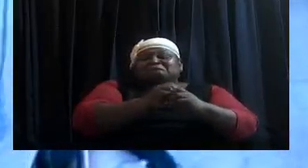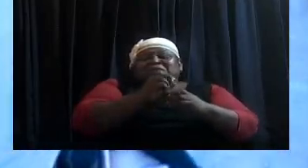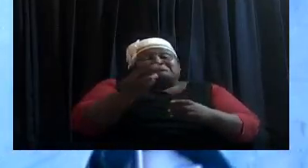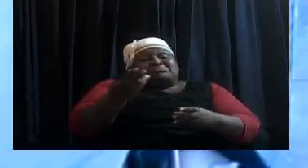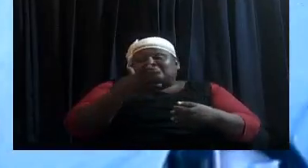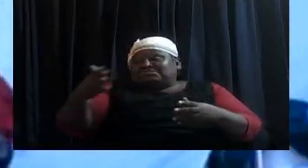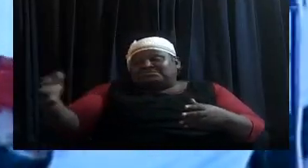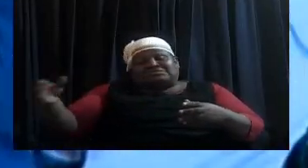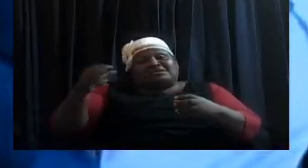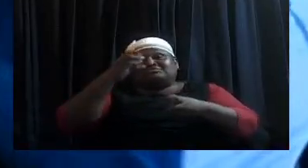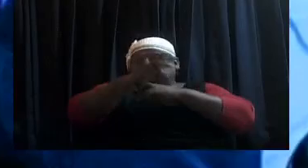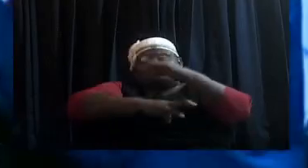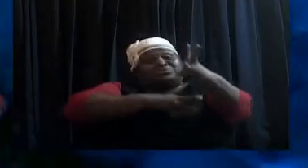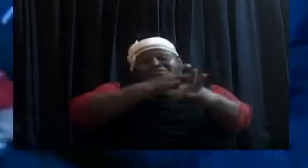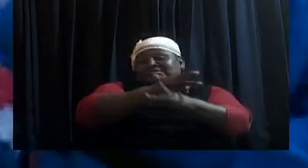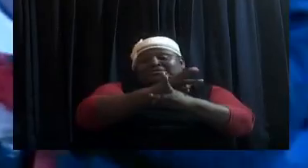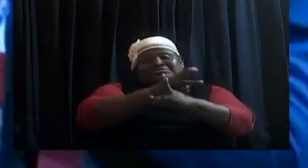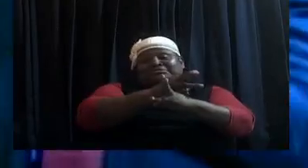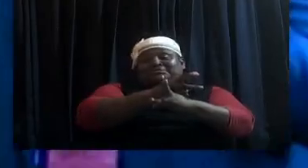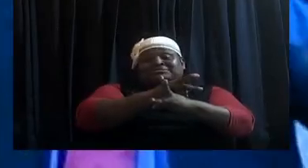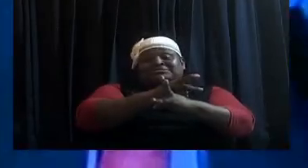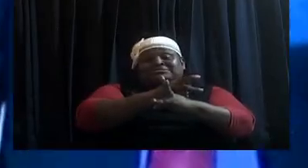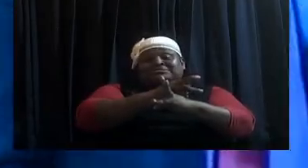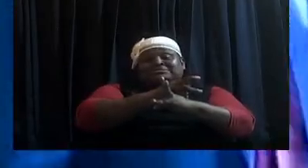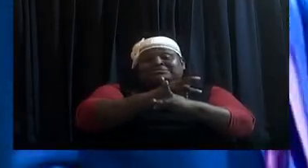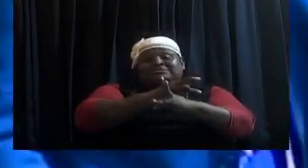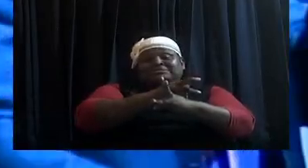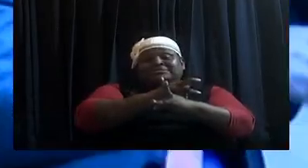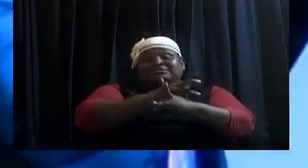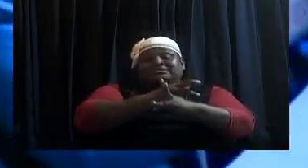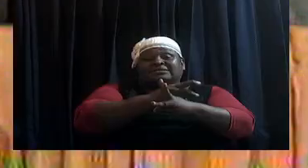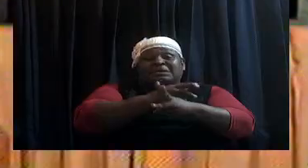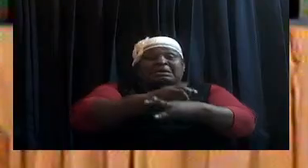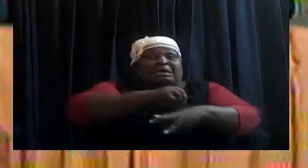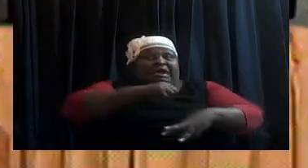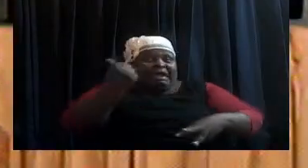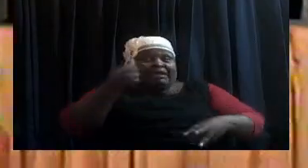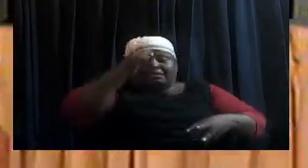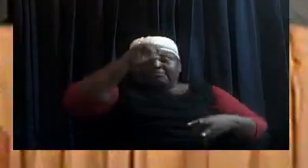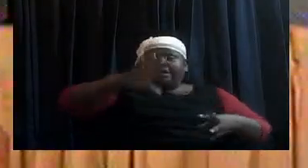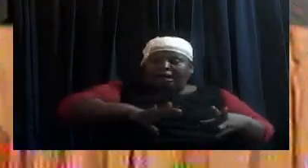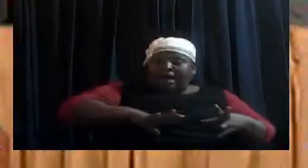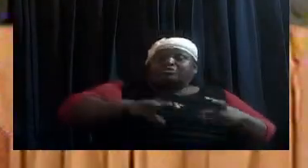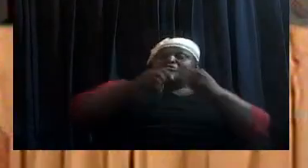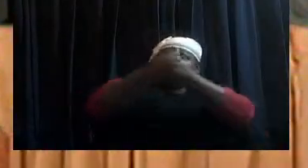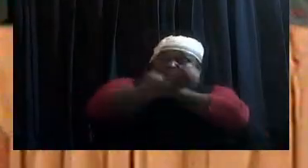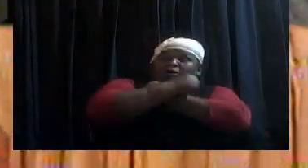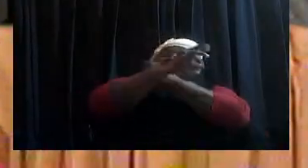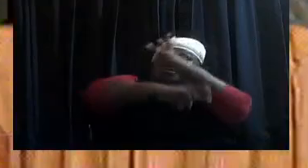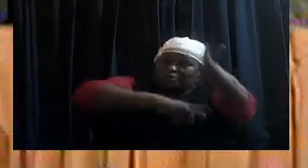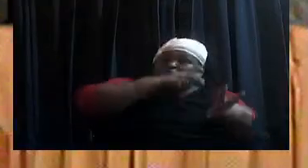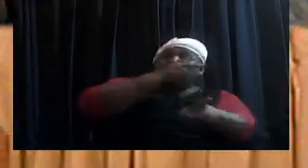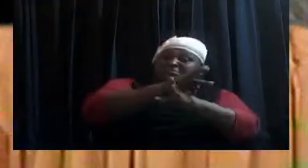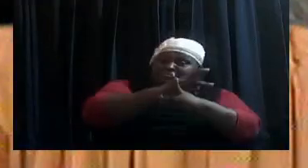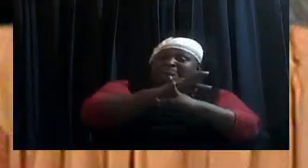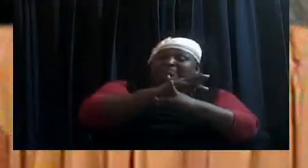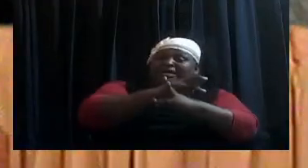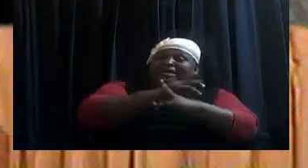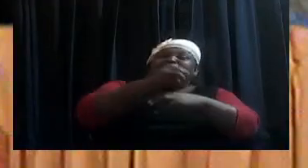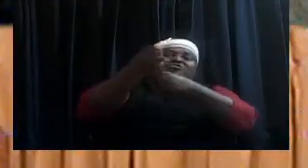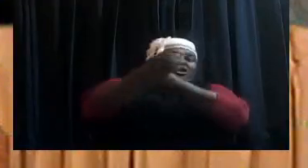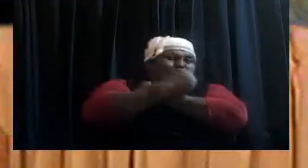of the world. Hallelujah. He said, if any man love the world,